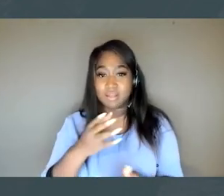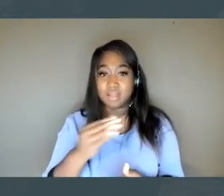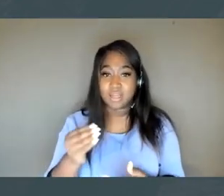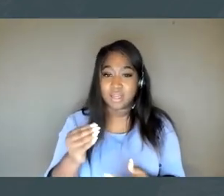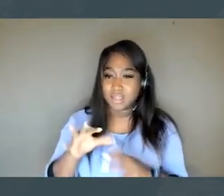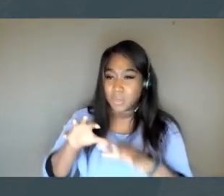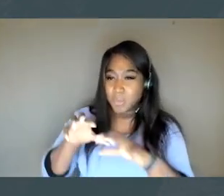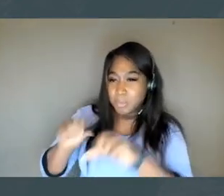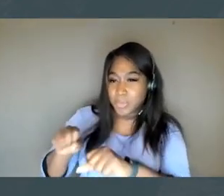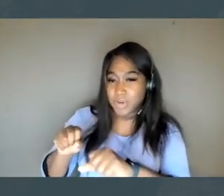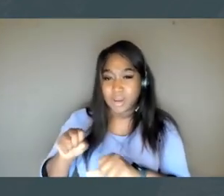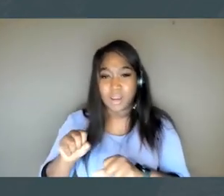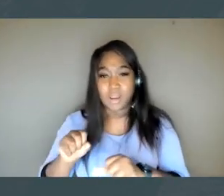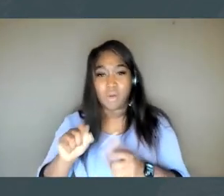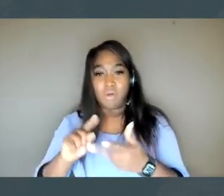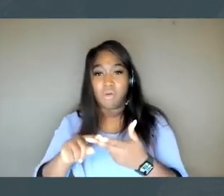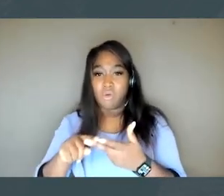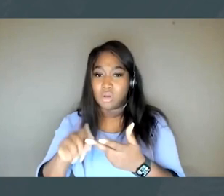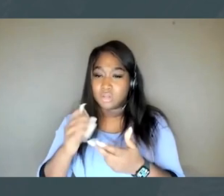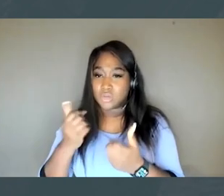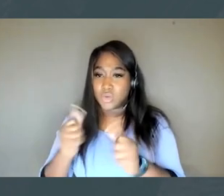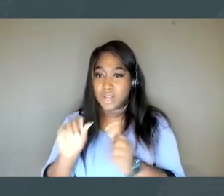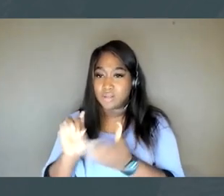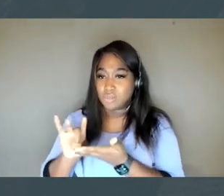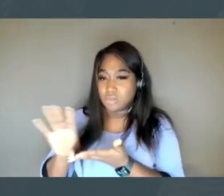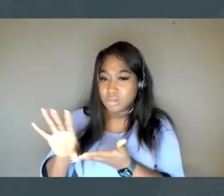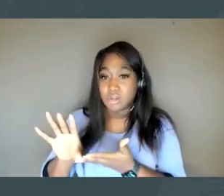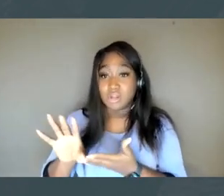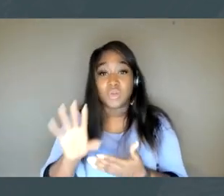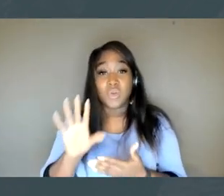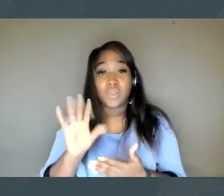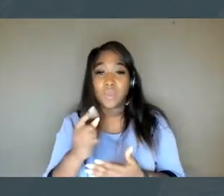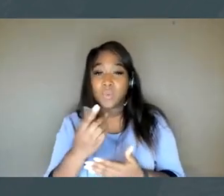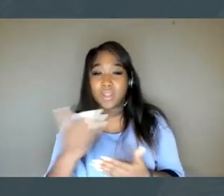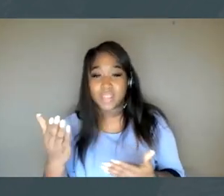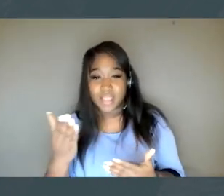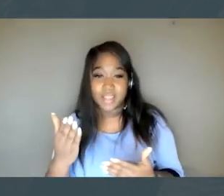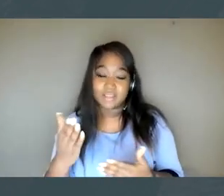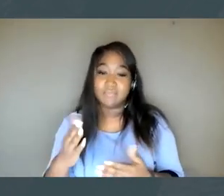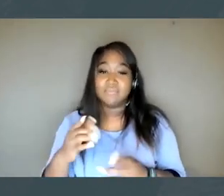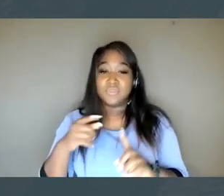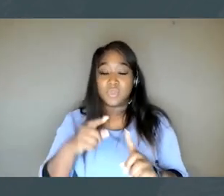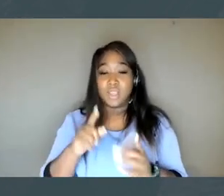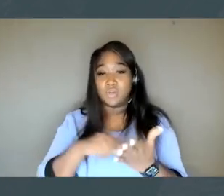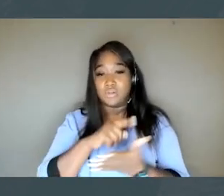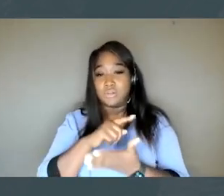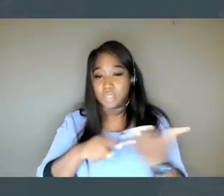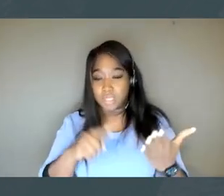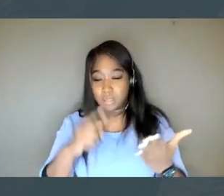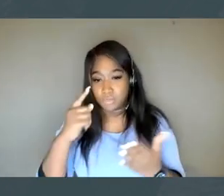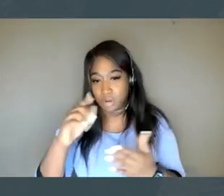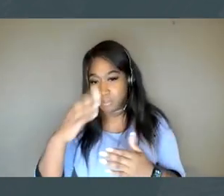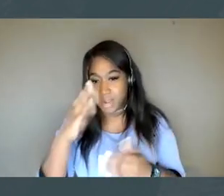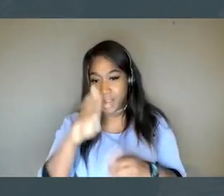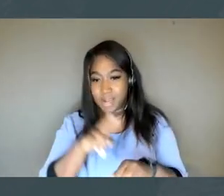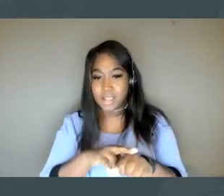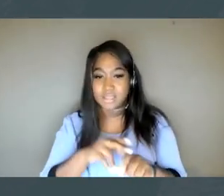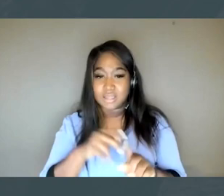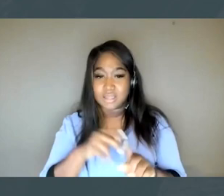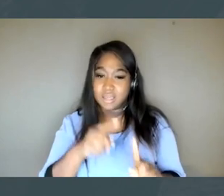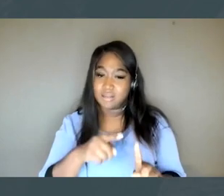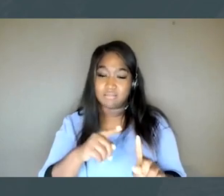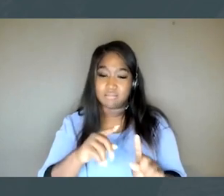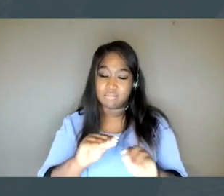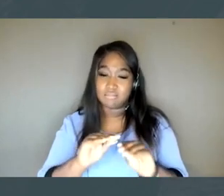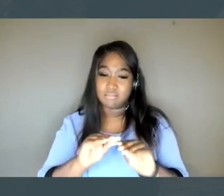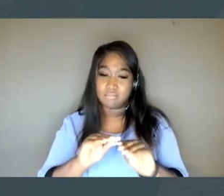Achille in the Critique of Black Reason, I mean, I don't know that I agree with it, but he makes, you know, this point in really trying to think about the